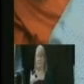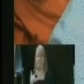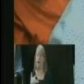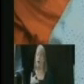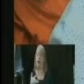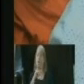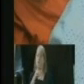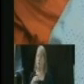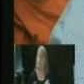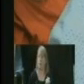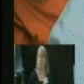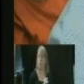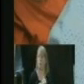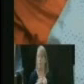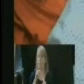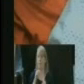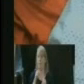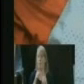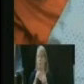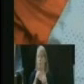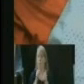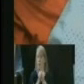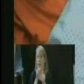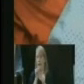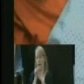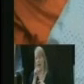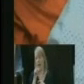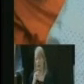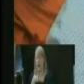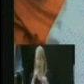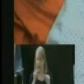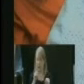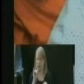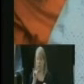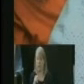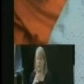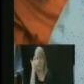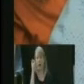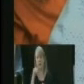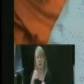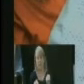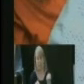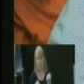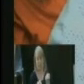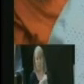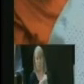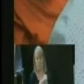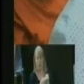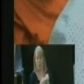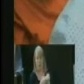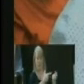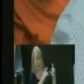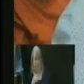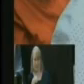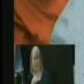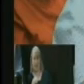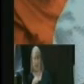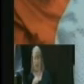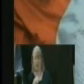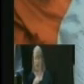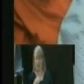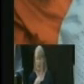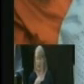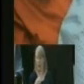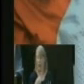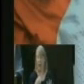the administration. And I was able to do that because of the support that I received. And